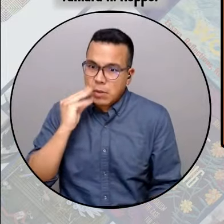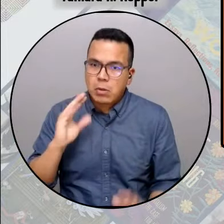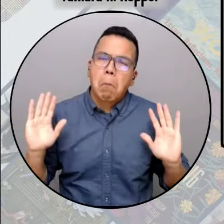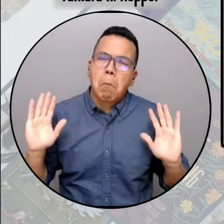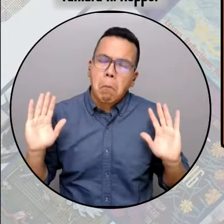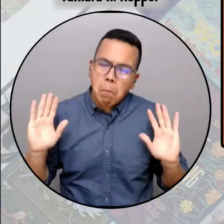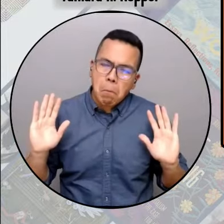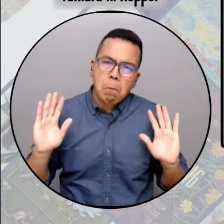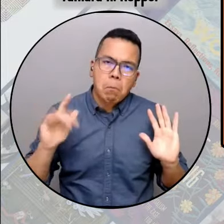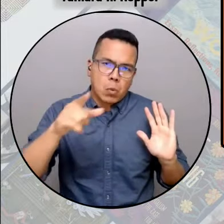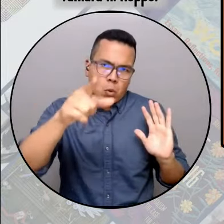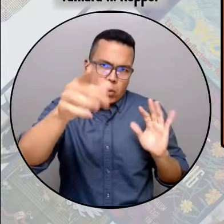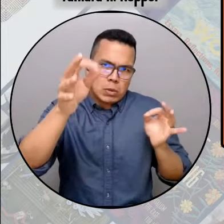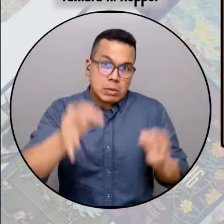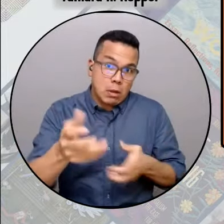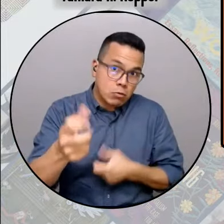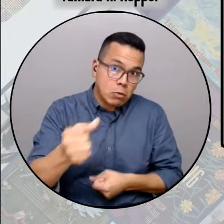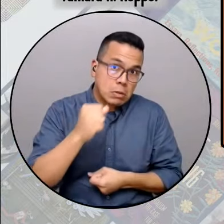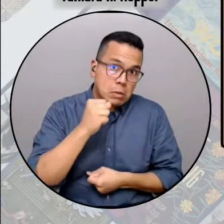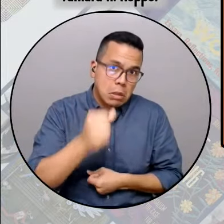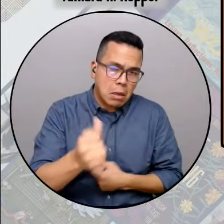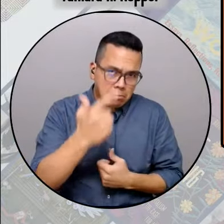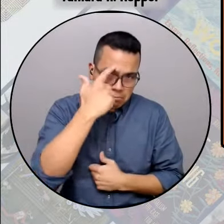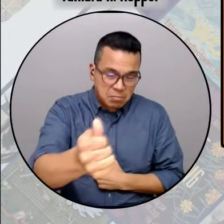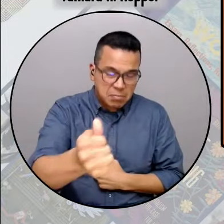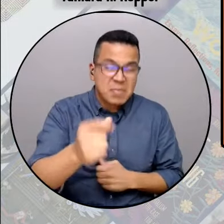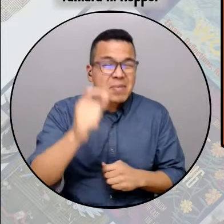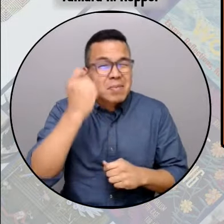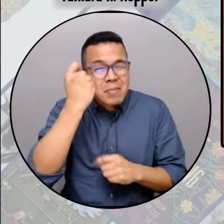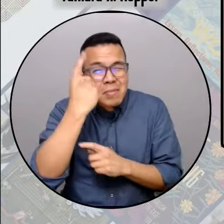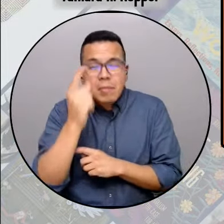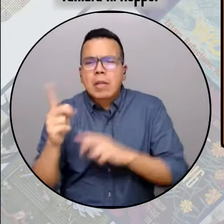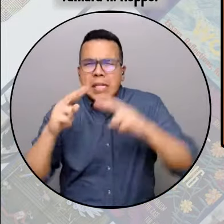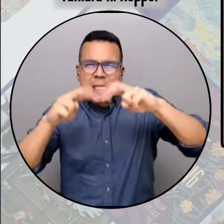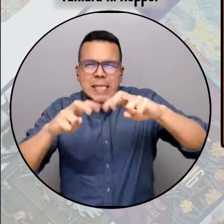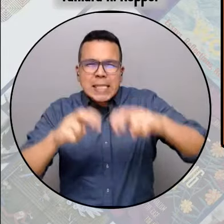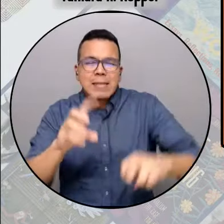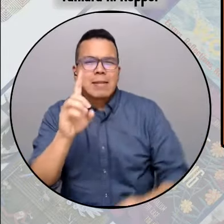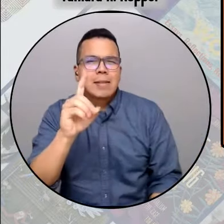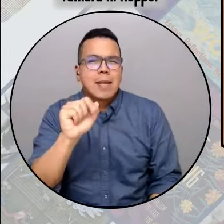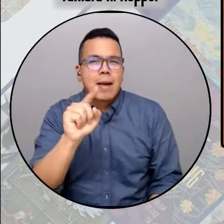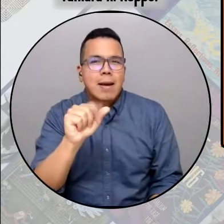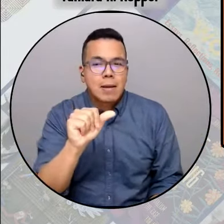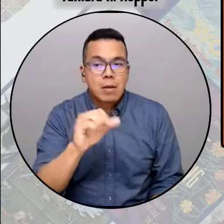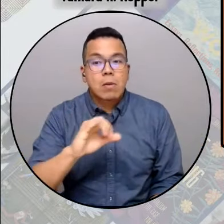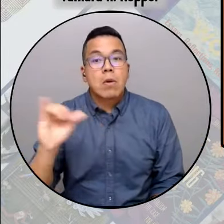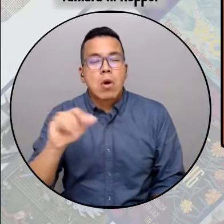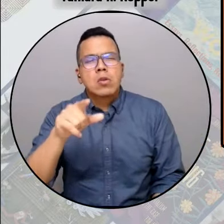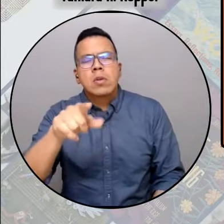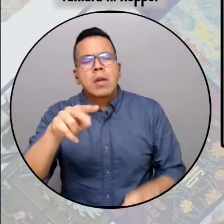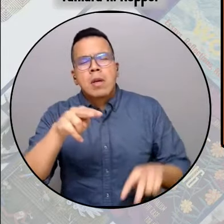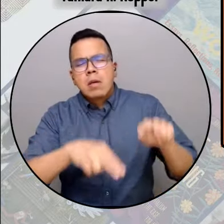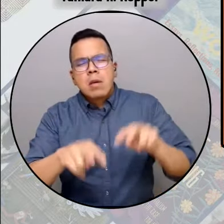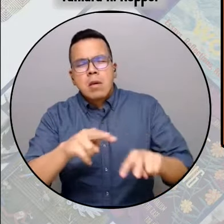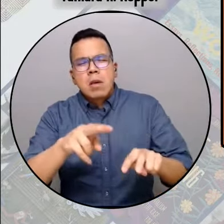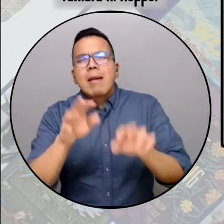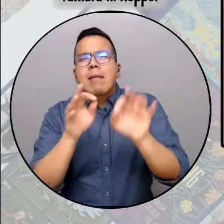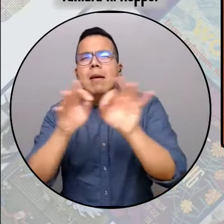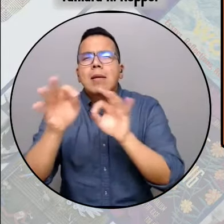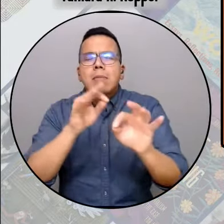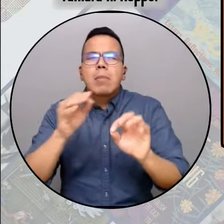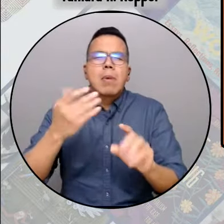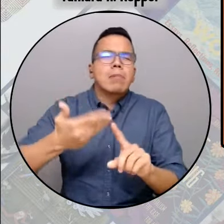will. But they do get really into the data, and they also break apart kind of historical trends in ways that